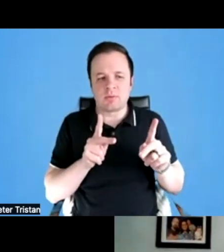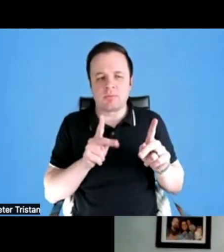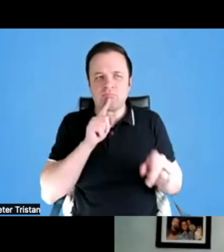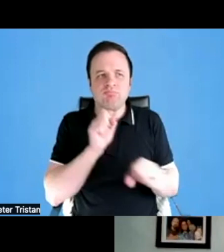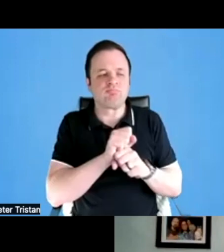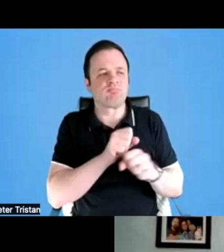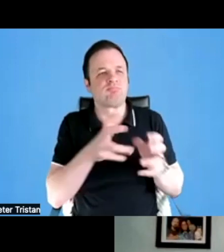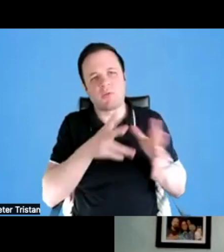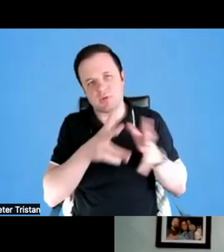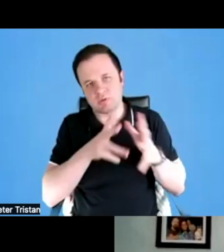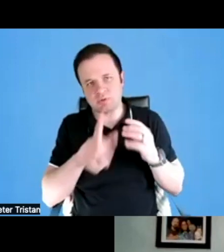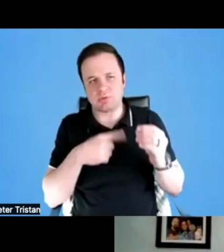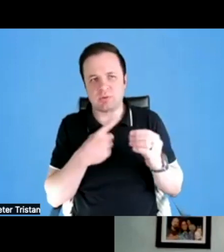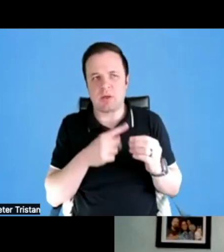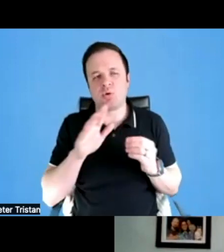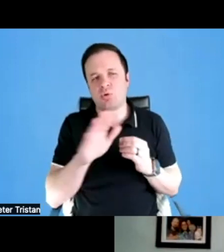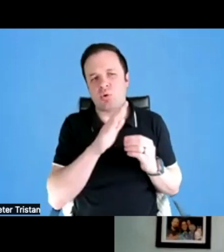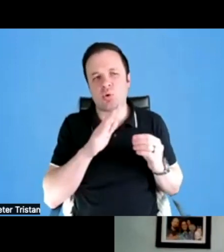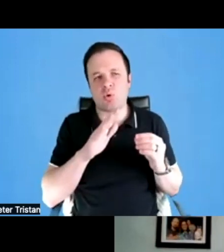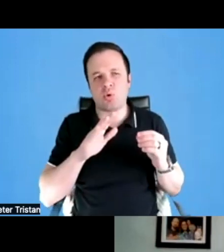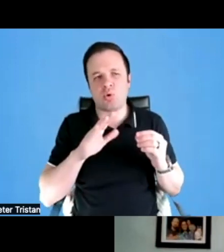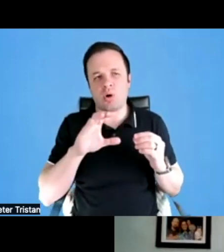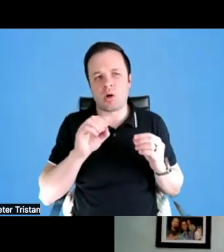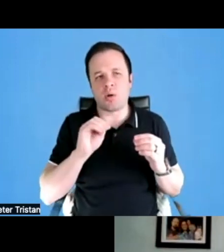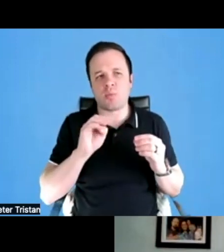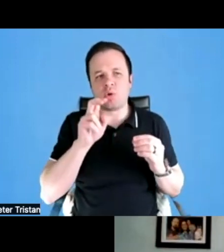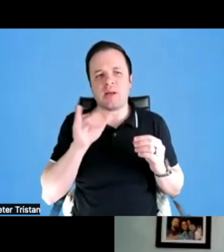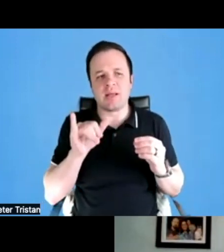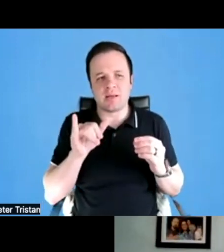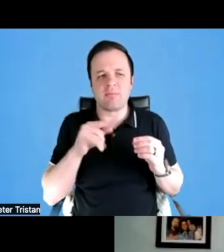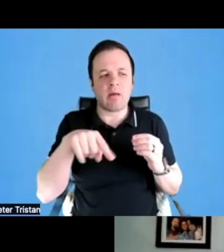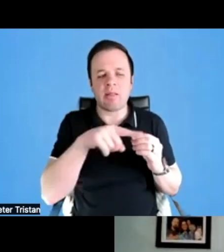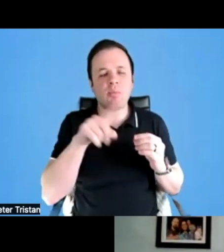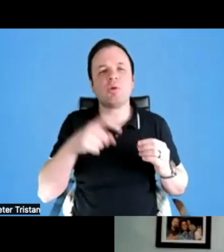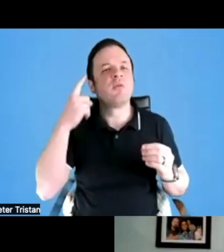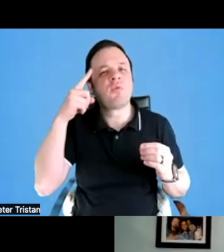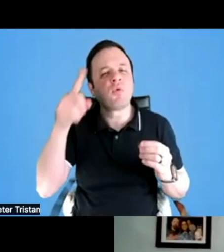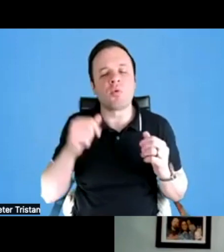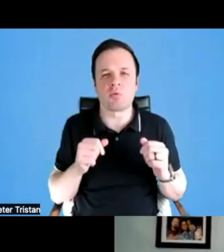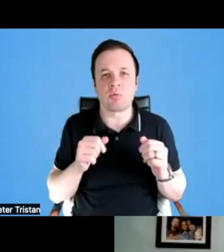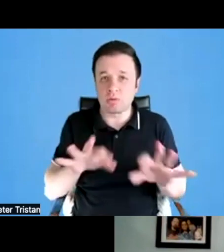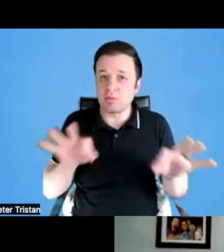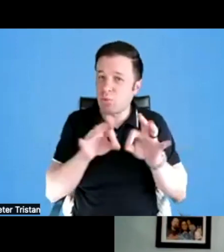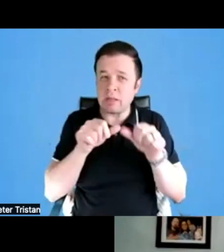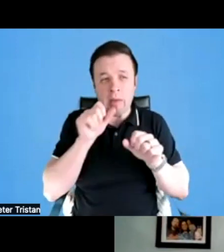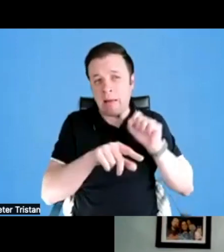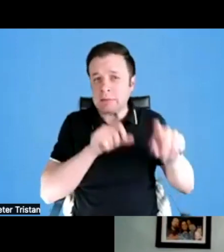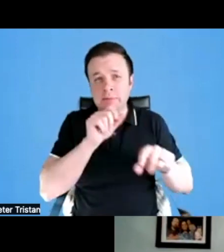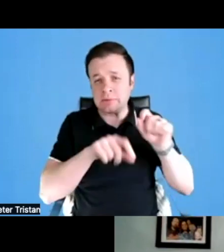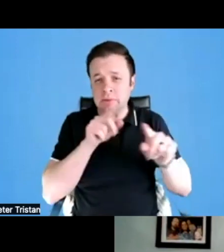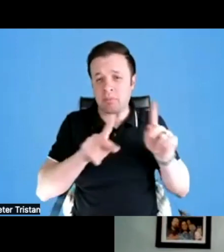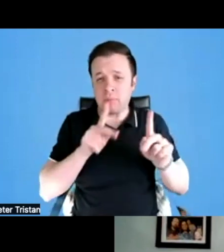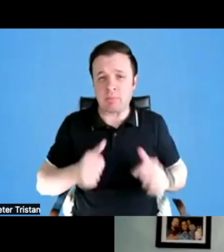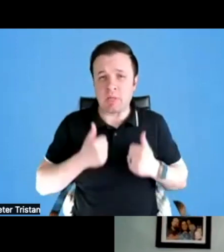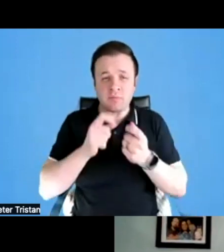conversations about who is your community and what do you need them for. And it's so important to keep asking, right? People's lives shift